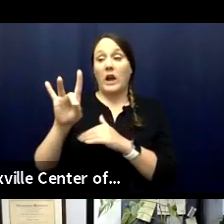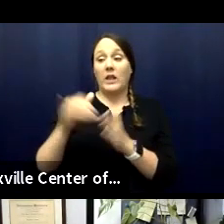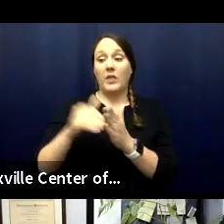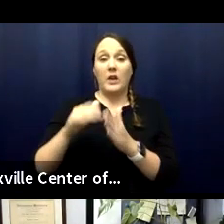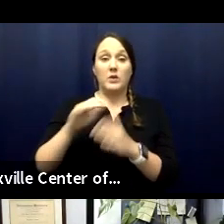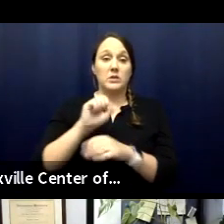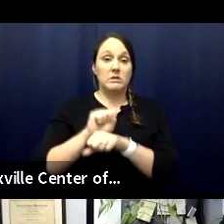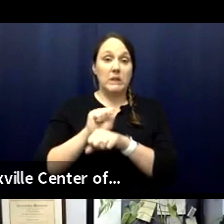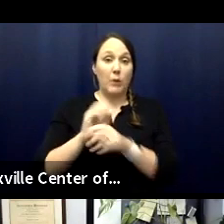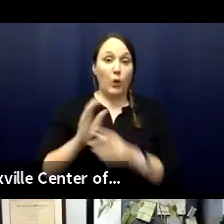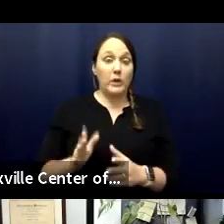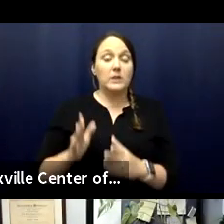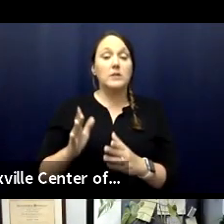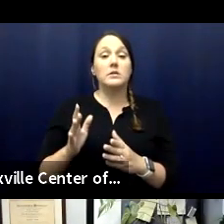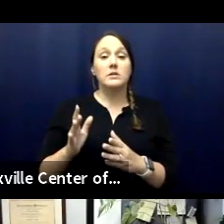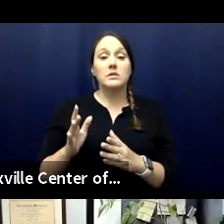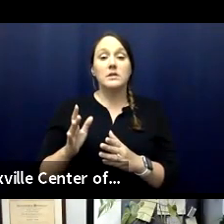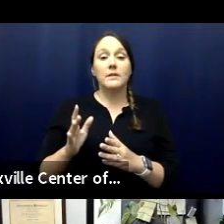employees,